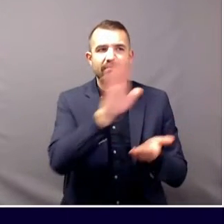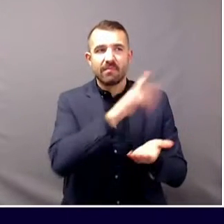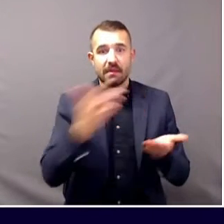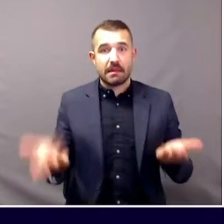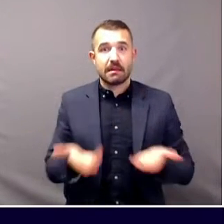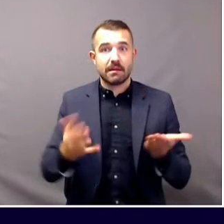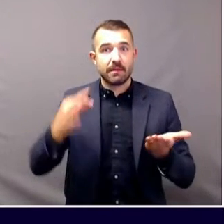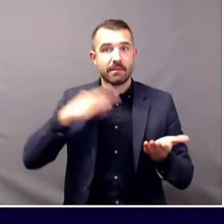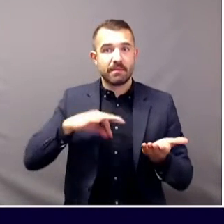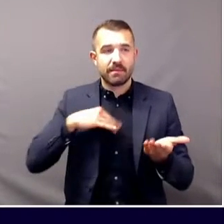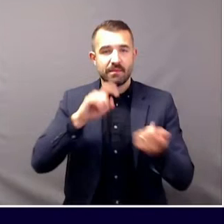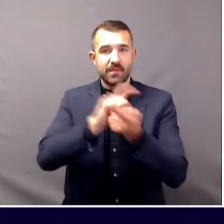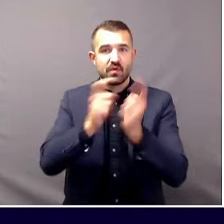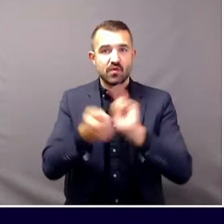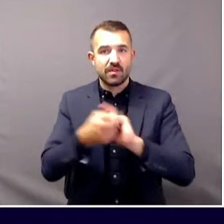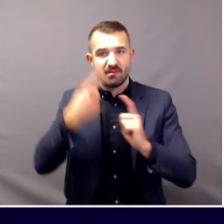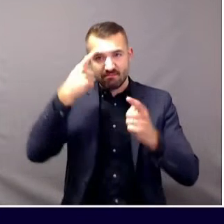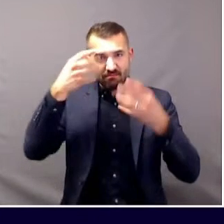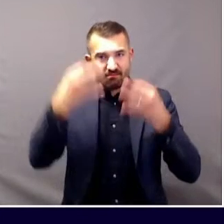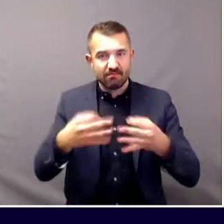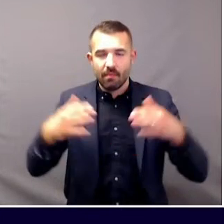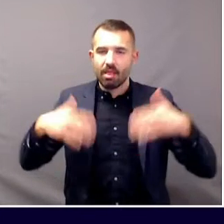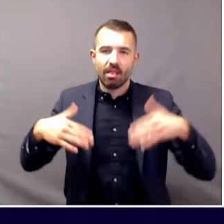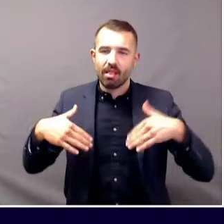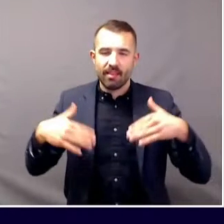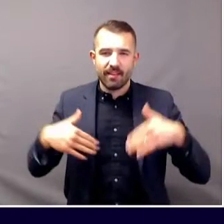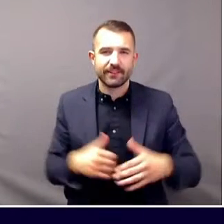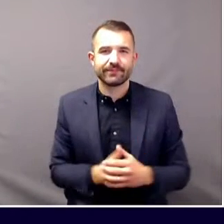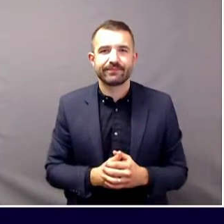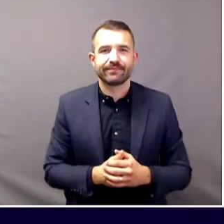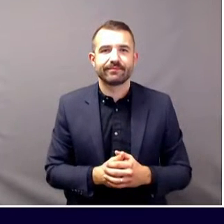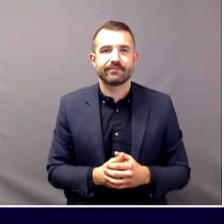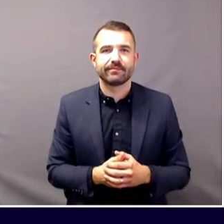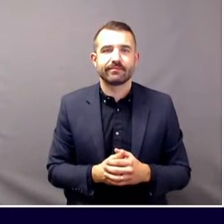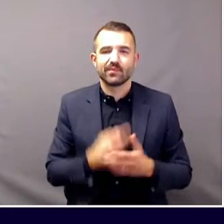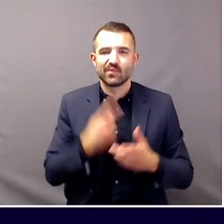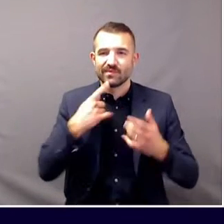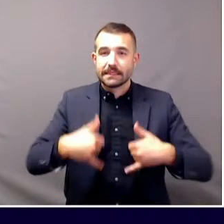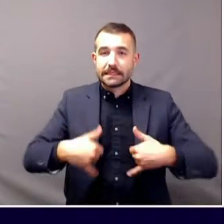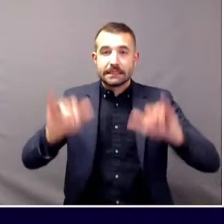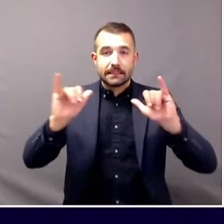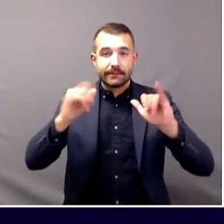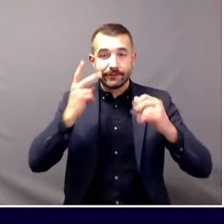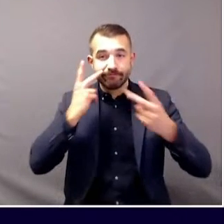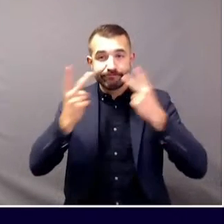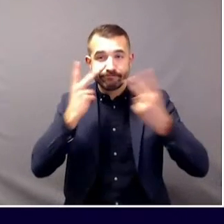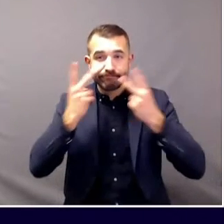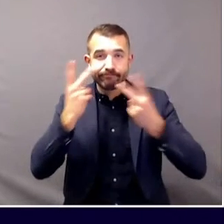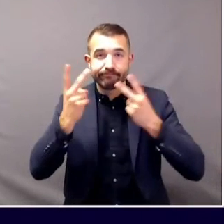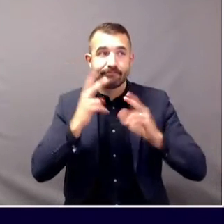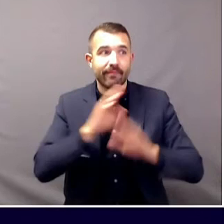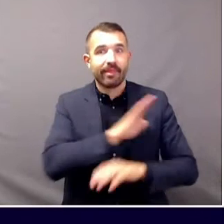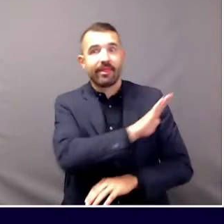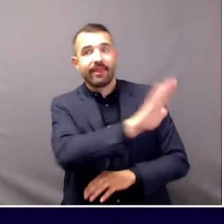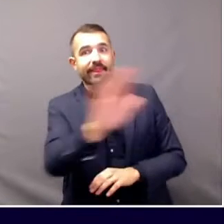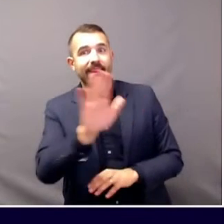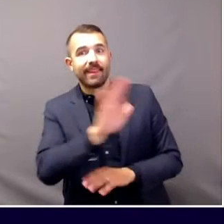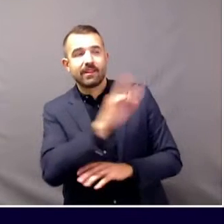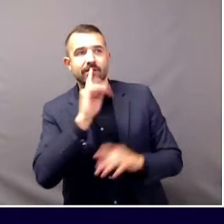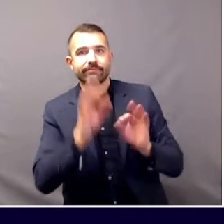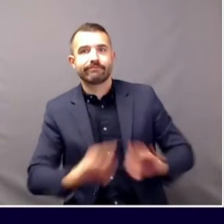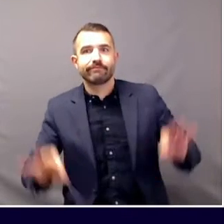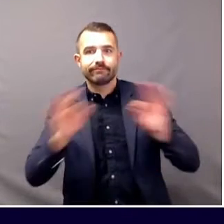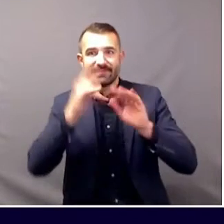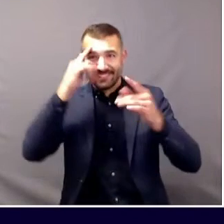to sector-specific policy to more on enforcement to more on public education. We